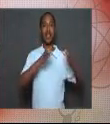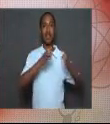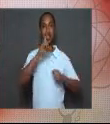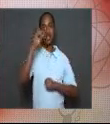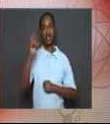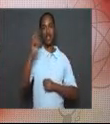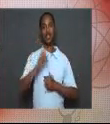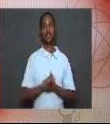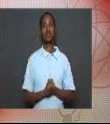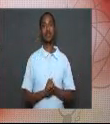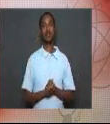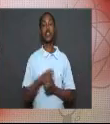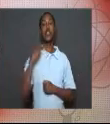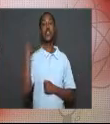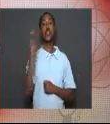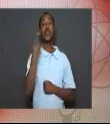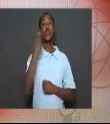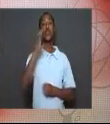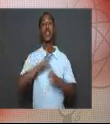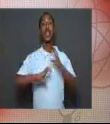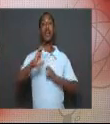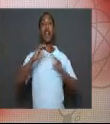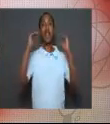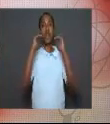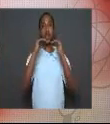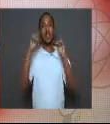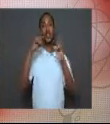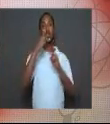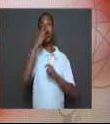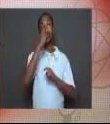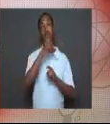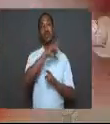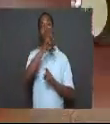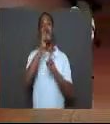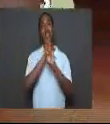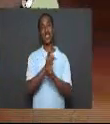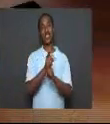furnace. Use chemical equations to show your answer.